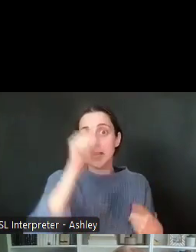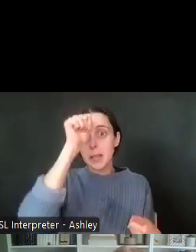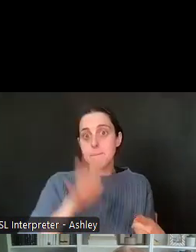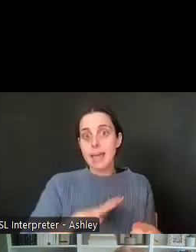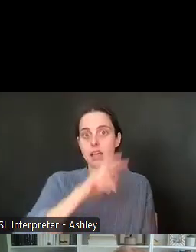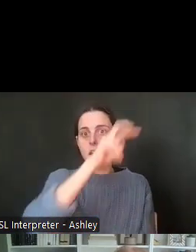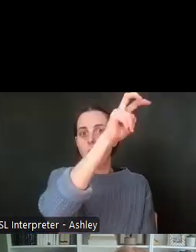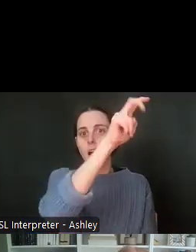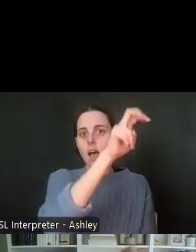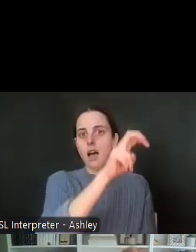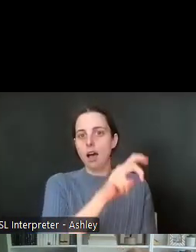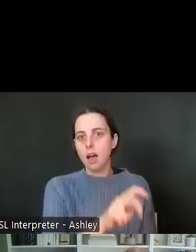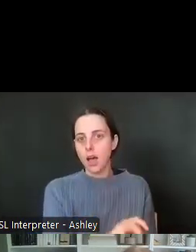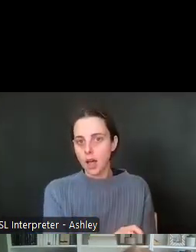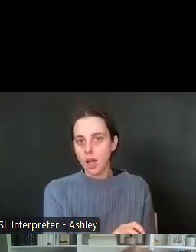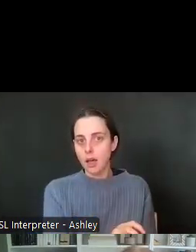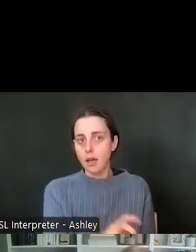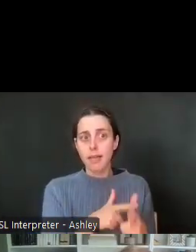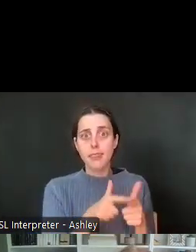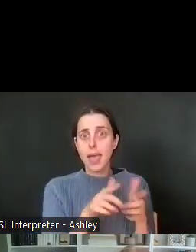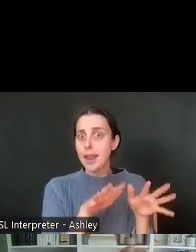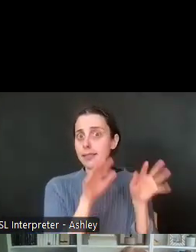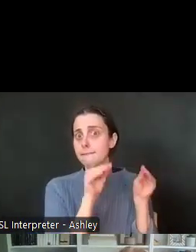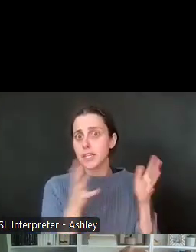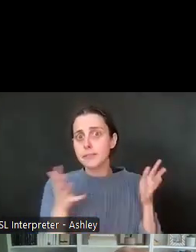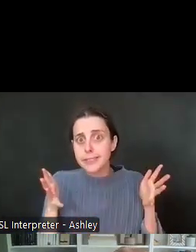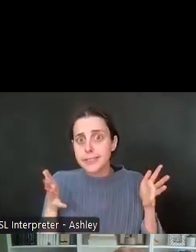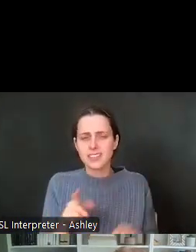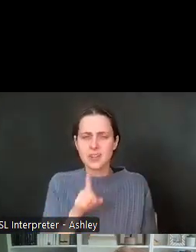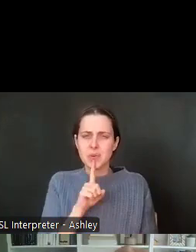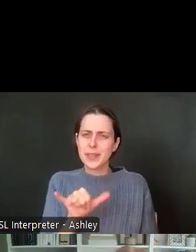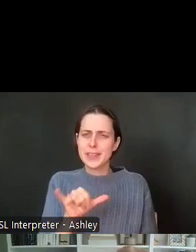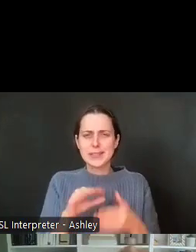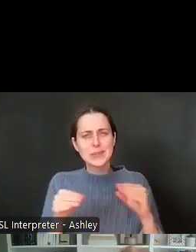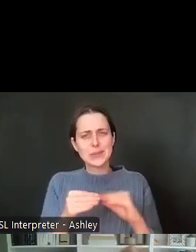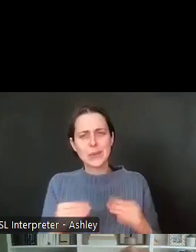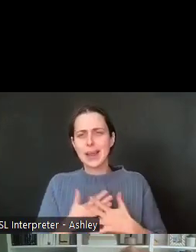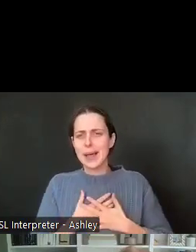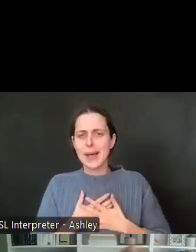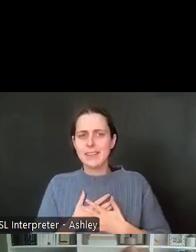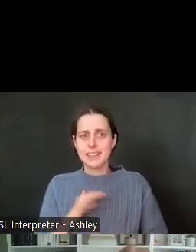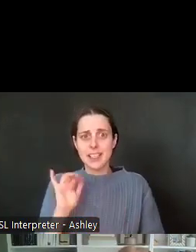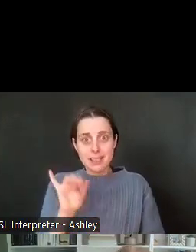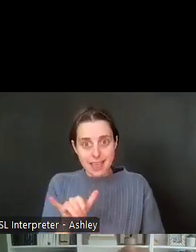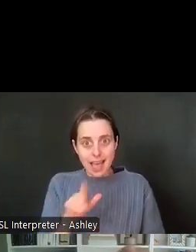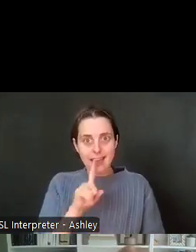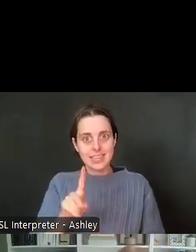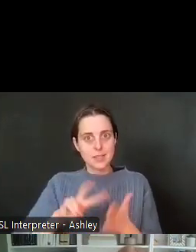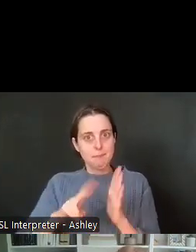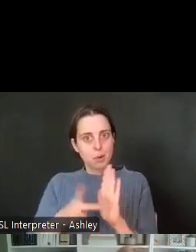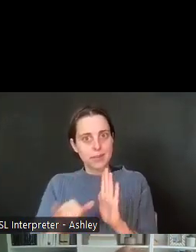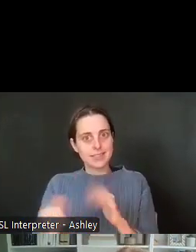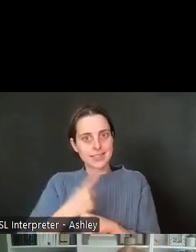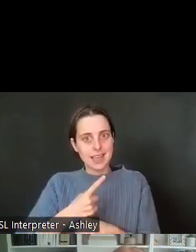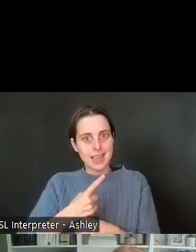on. And what I loved about her story is she was saying, maybe that was my purpose that day. Maybe